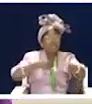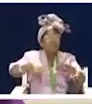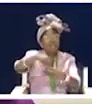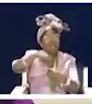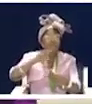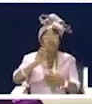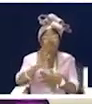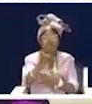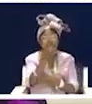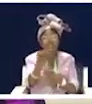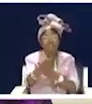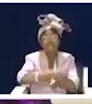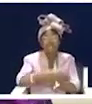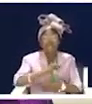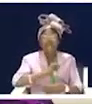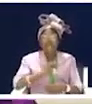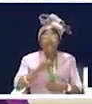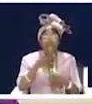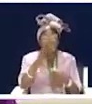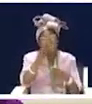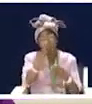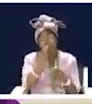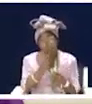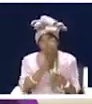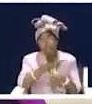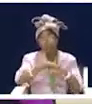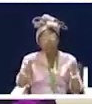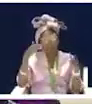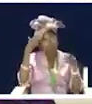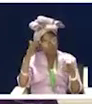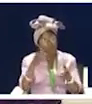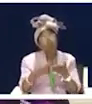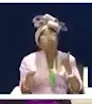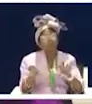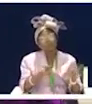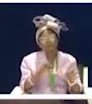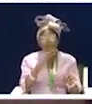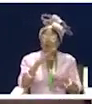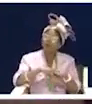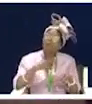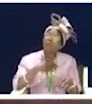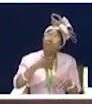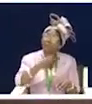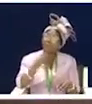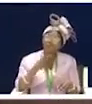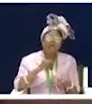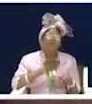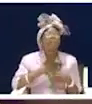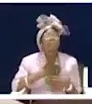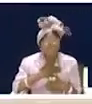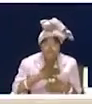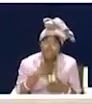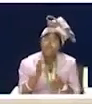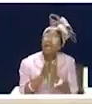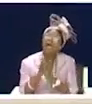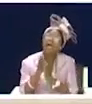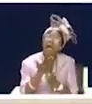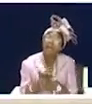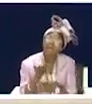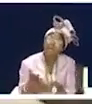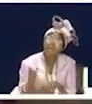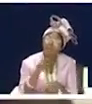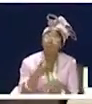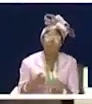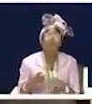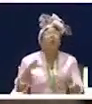day. I kept crying because I don't know what to do. So I have to call my pastor. I said, sir, please, I beg you, help me run to